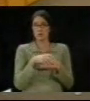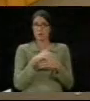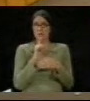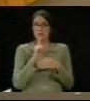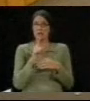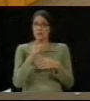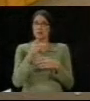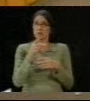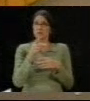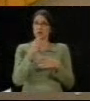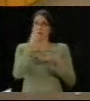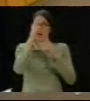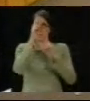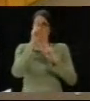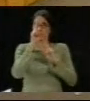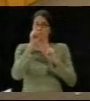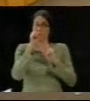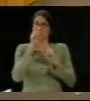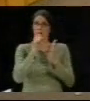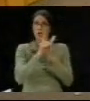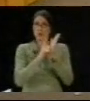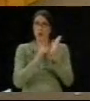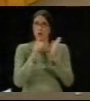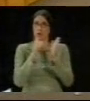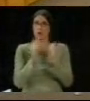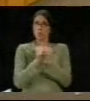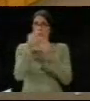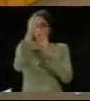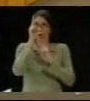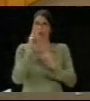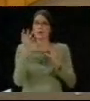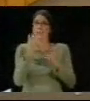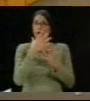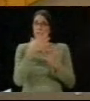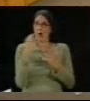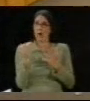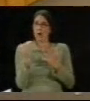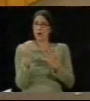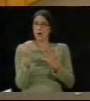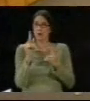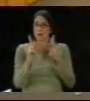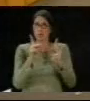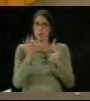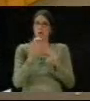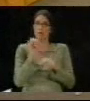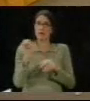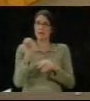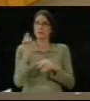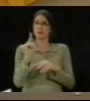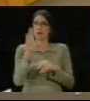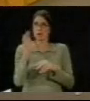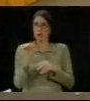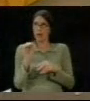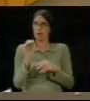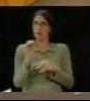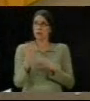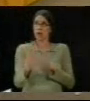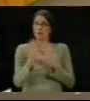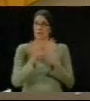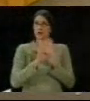is an honorable attorney, and the citizens of East Knox County have chosen